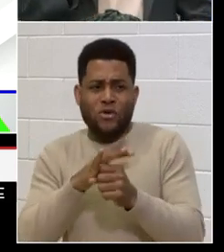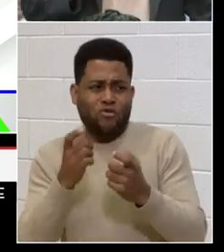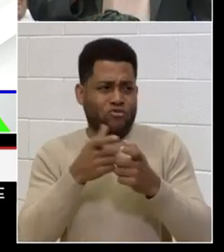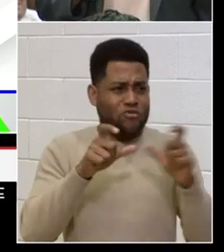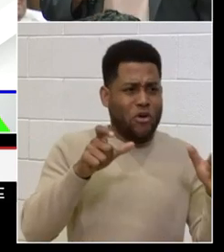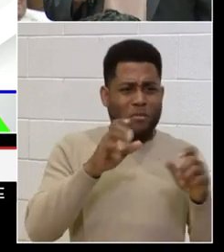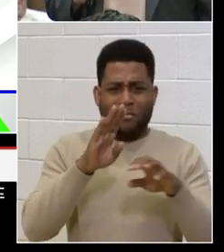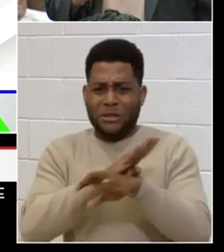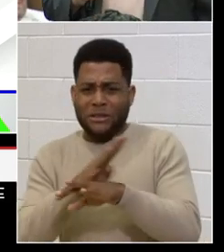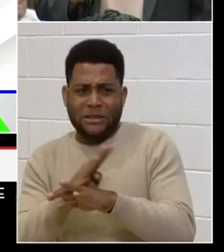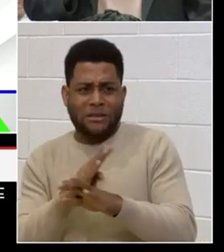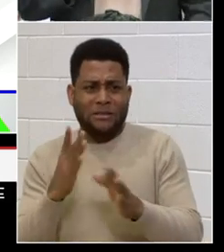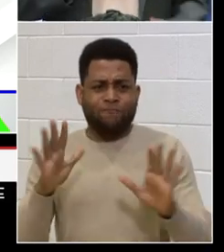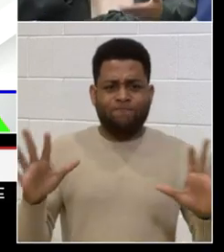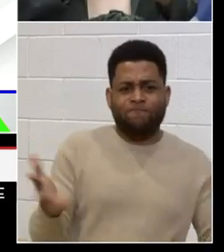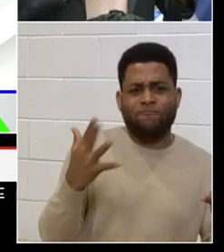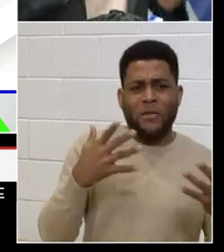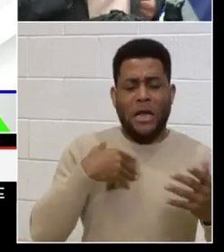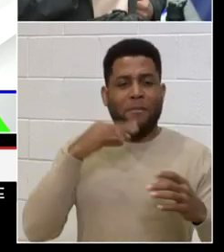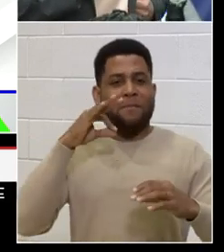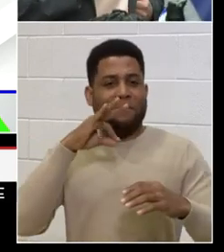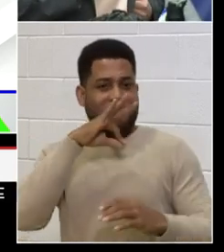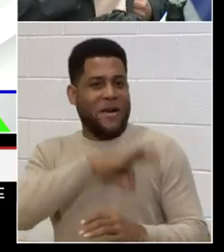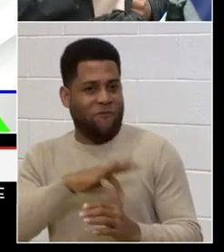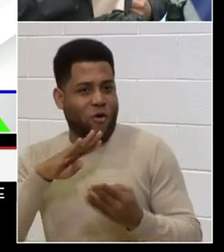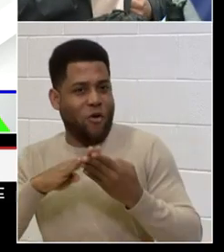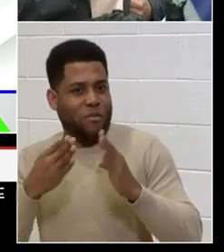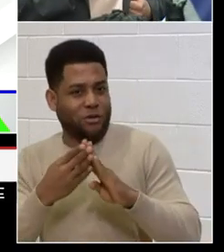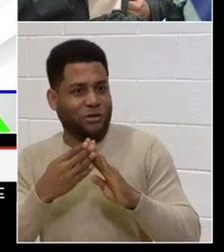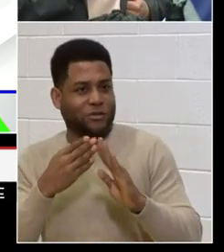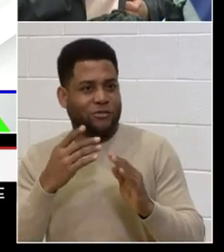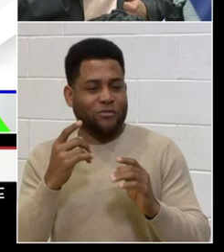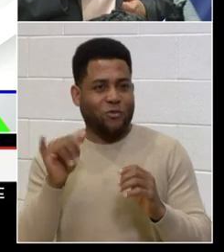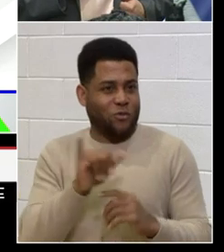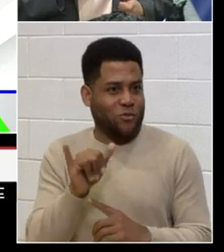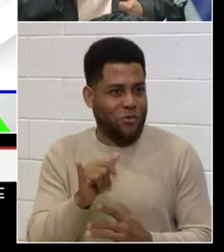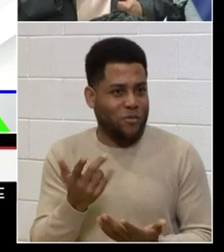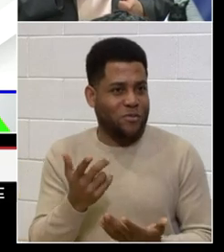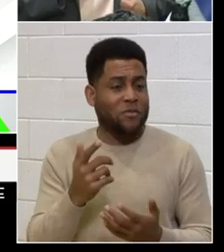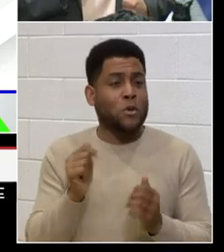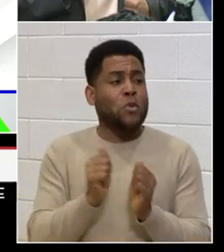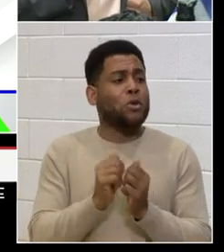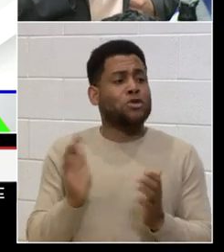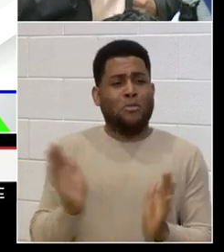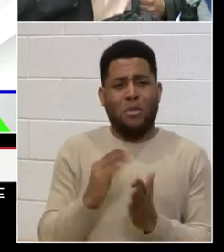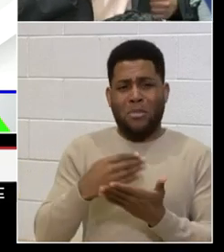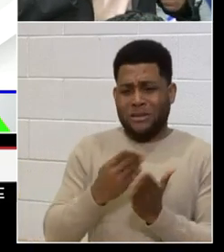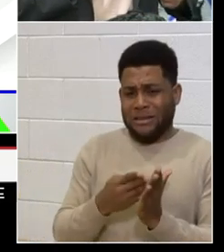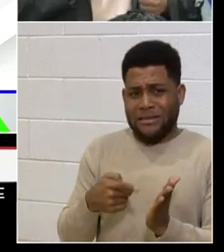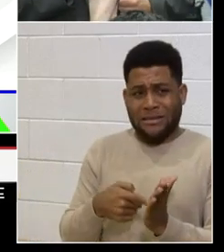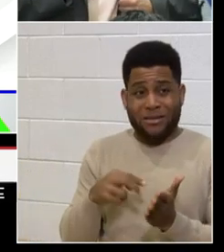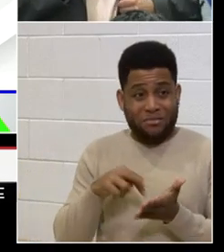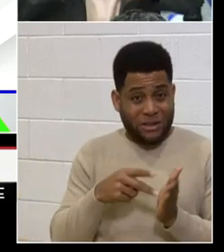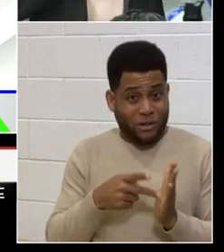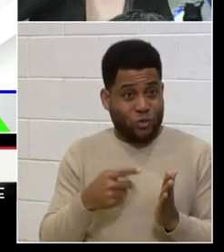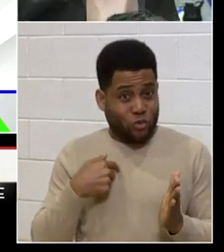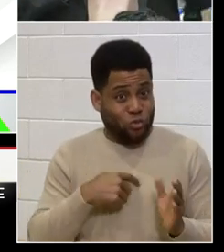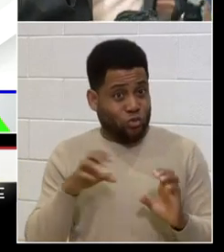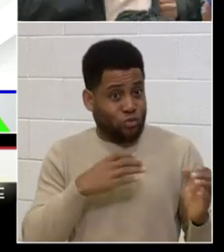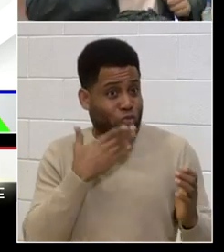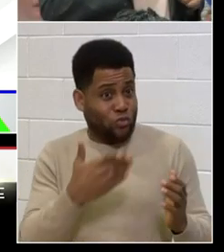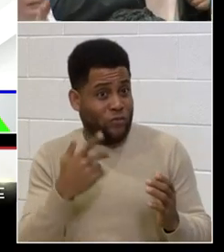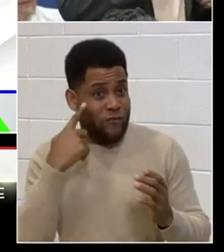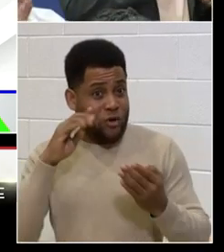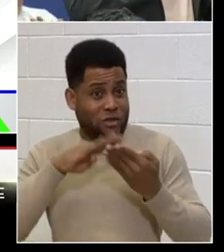direct amenities into community with a pretty modest budget. And I think that we've done well for the city and want to continue doing well. So thank